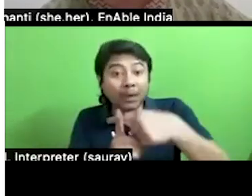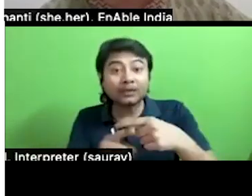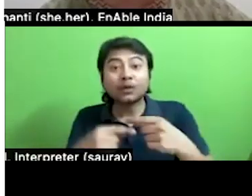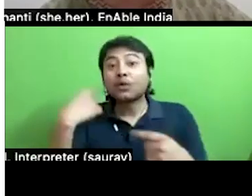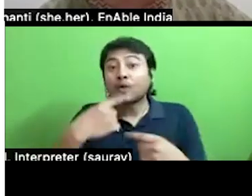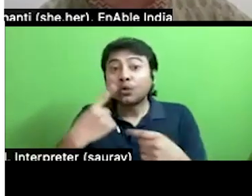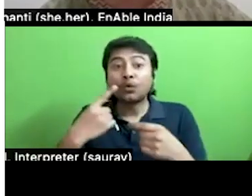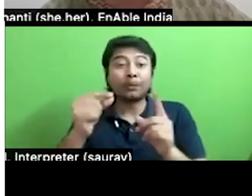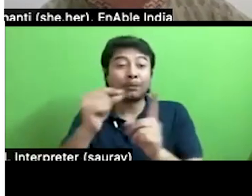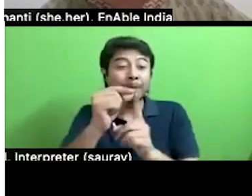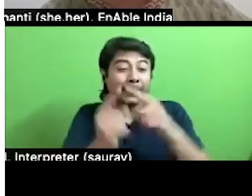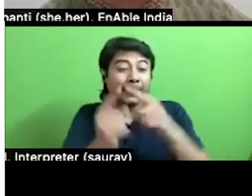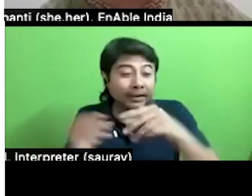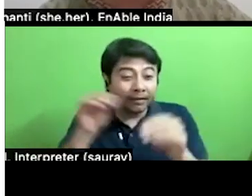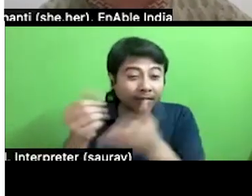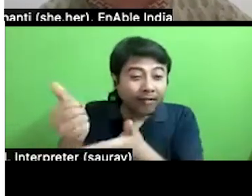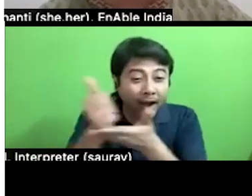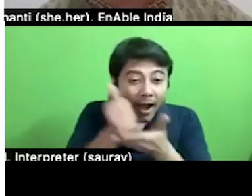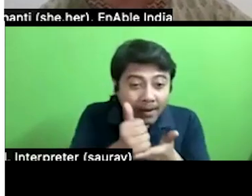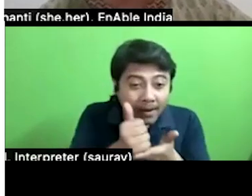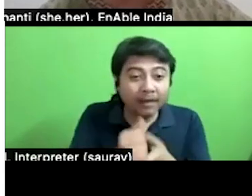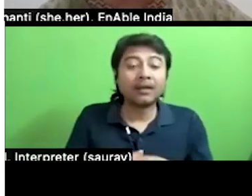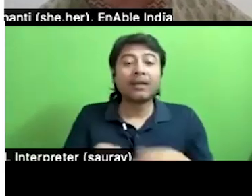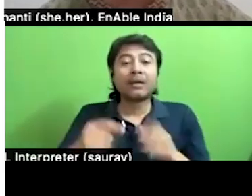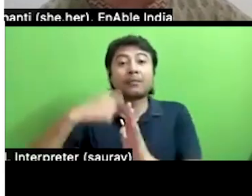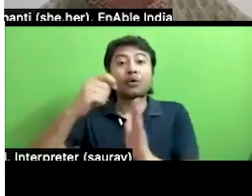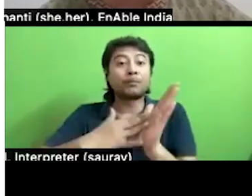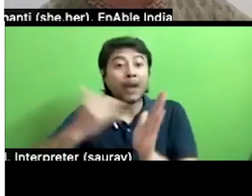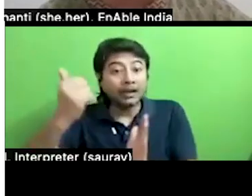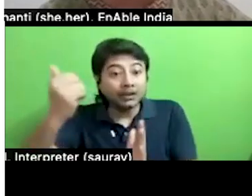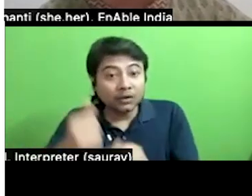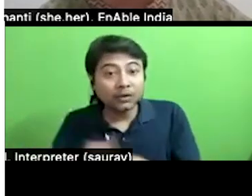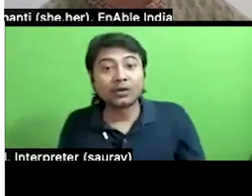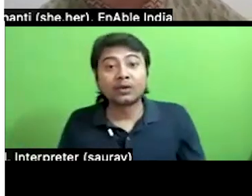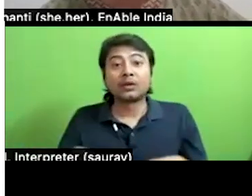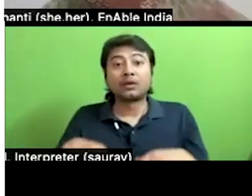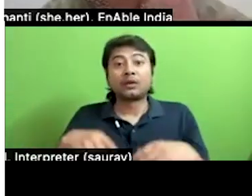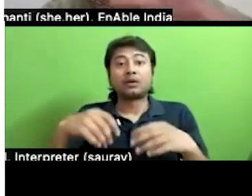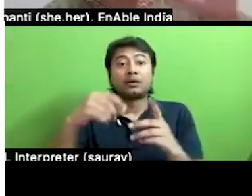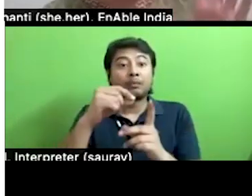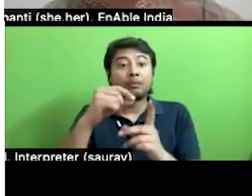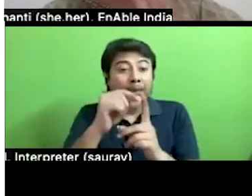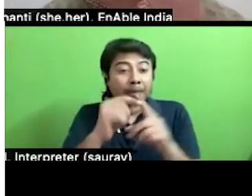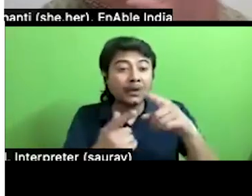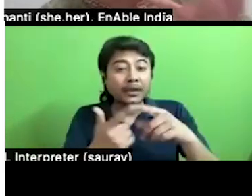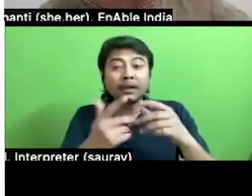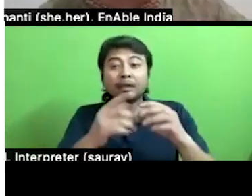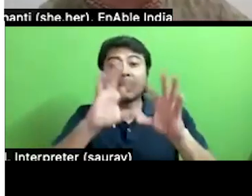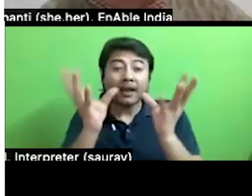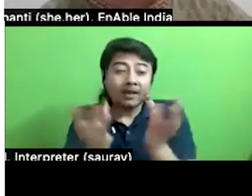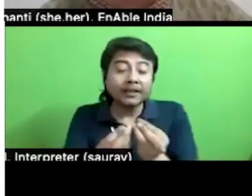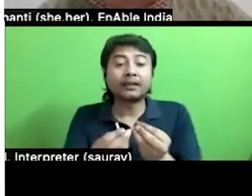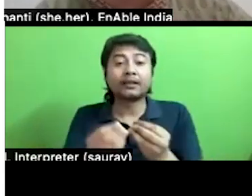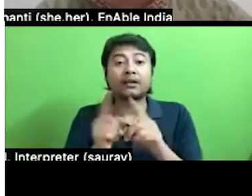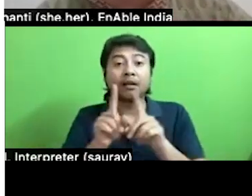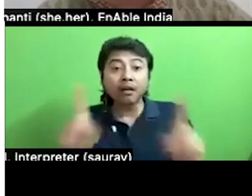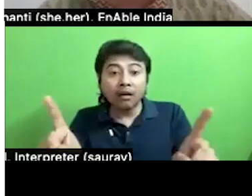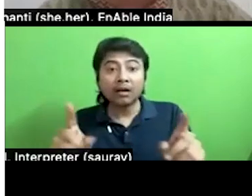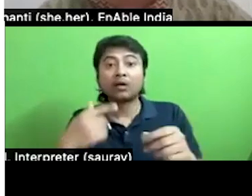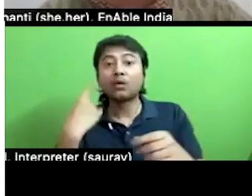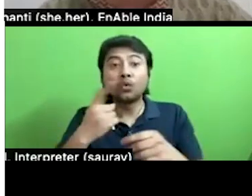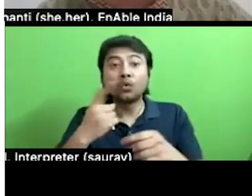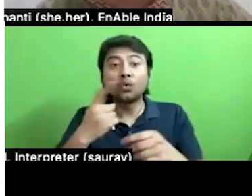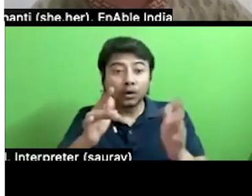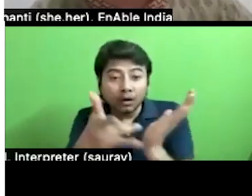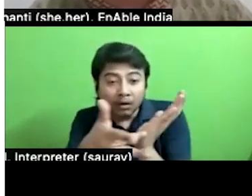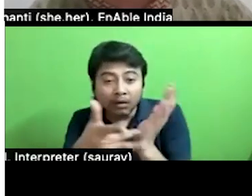have handled logistics, inclusion, the interpreters, and the review. So just a quick thanks. I'm not reading out their names, but just a quick thanks